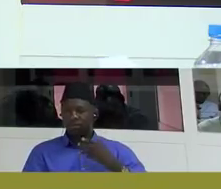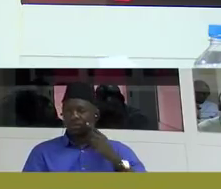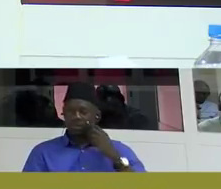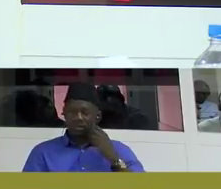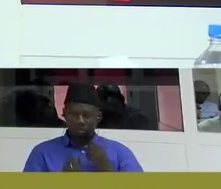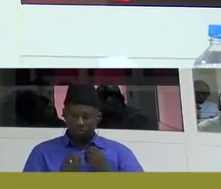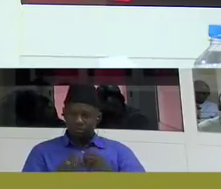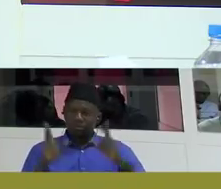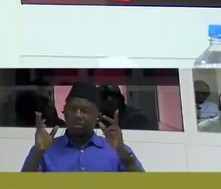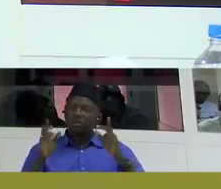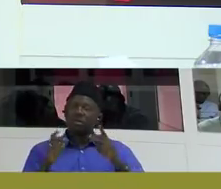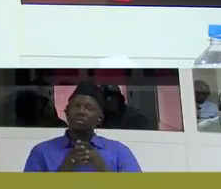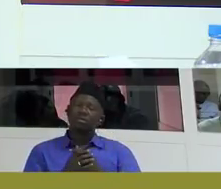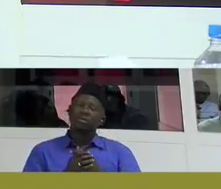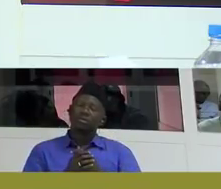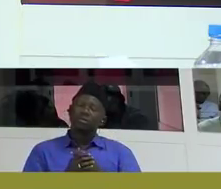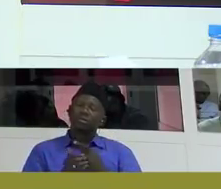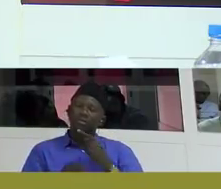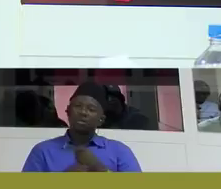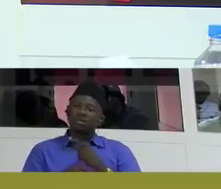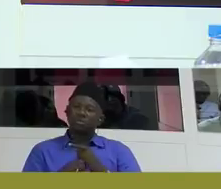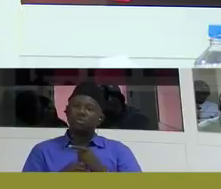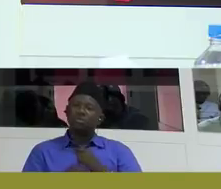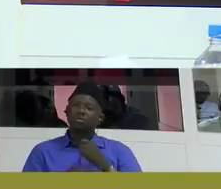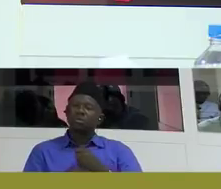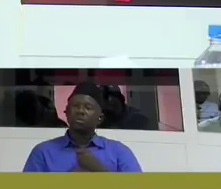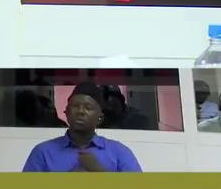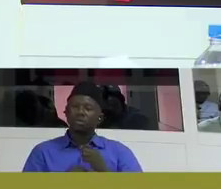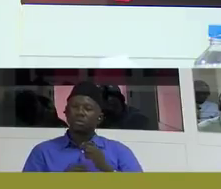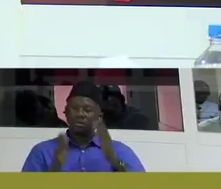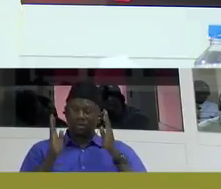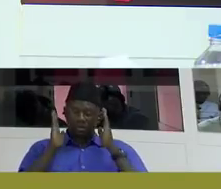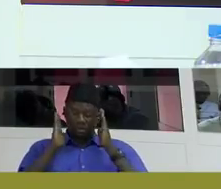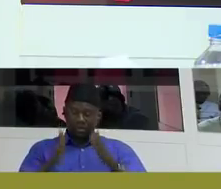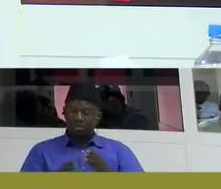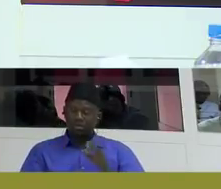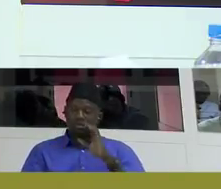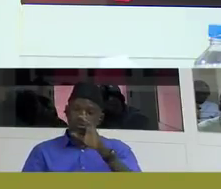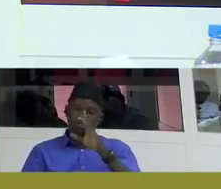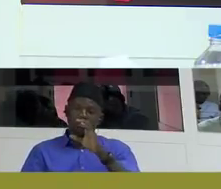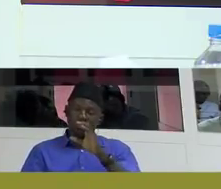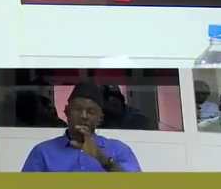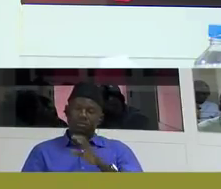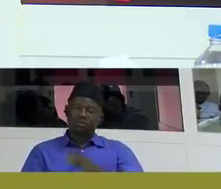declaring that the Gambia would become an Islamic state